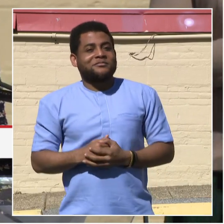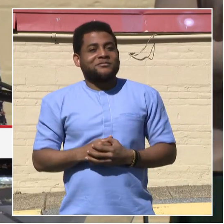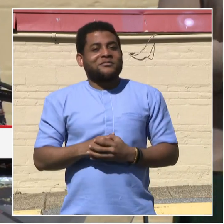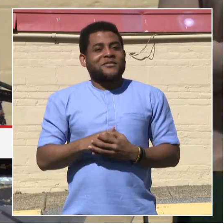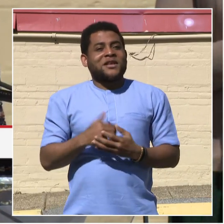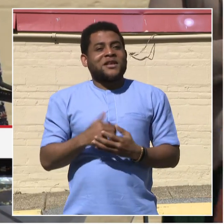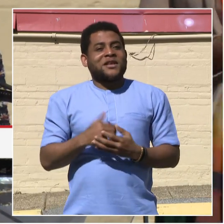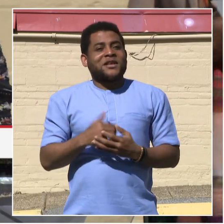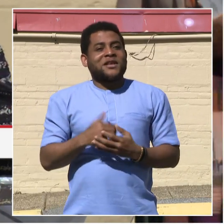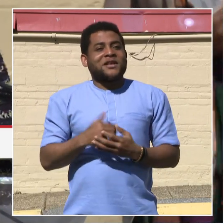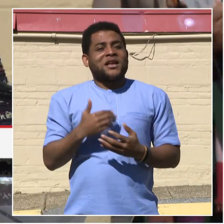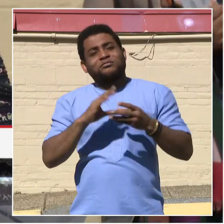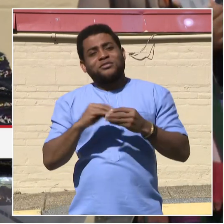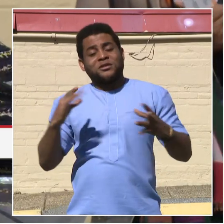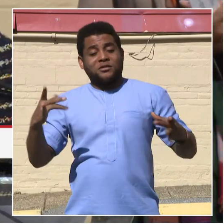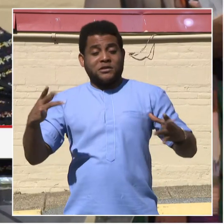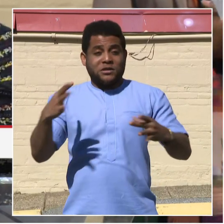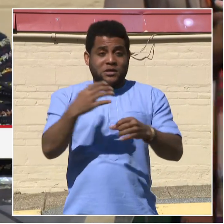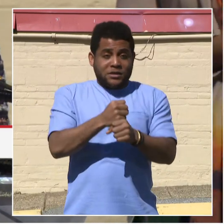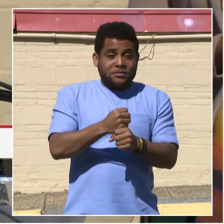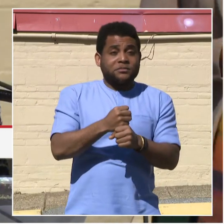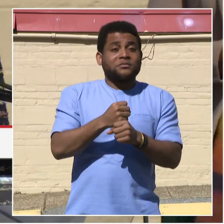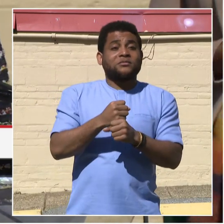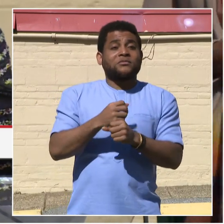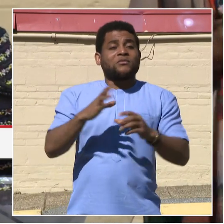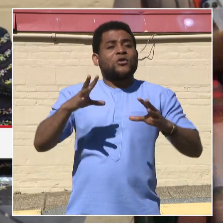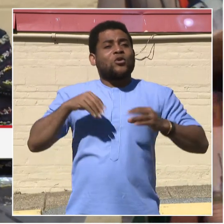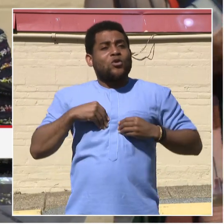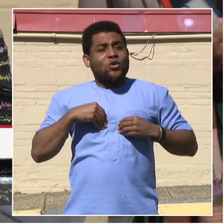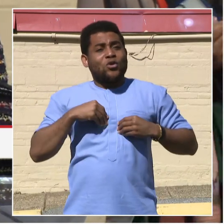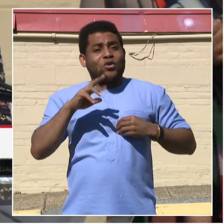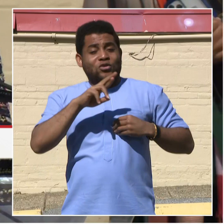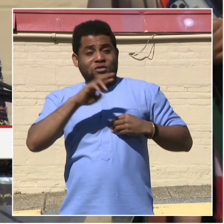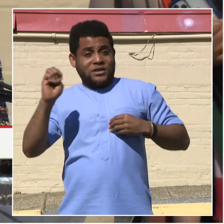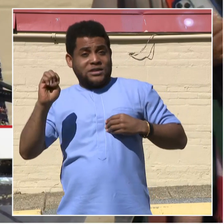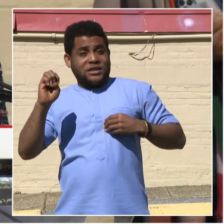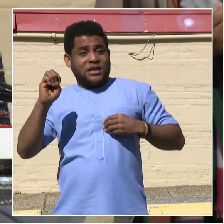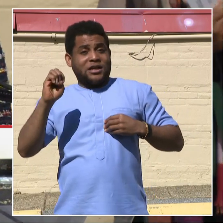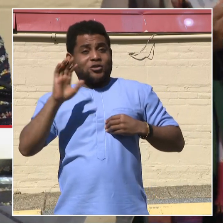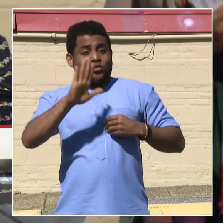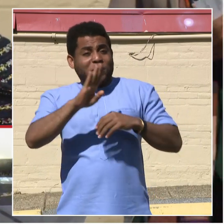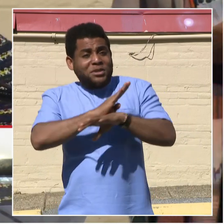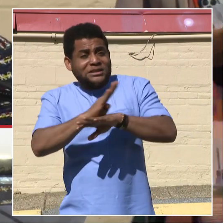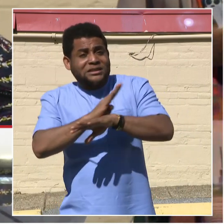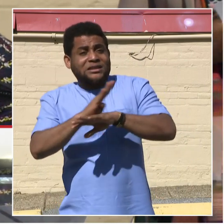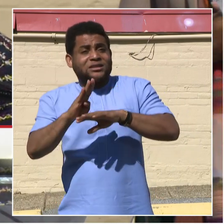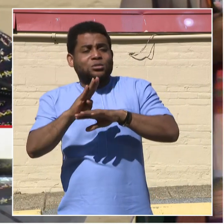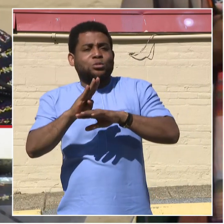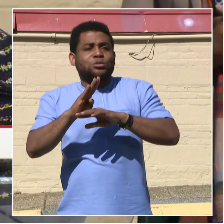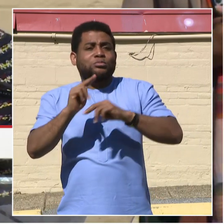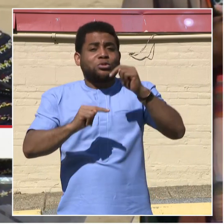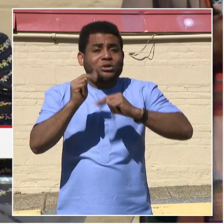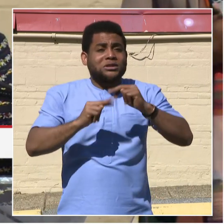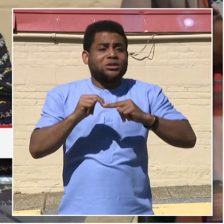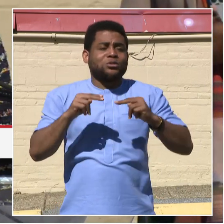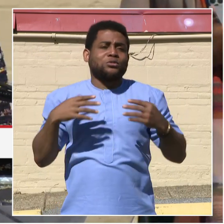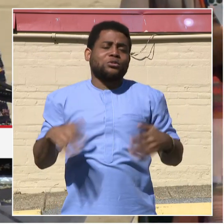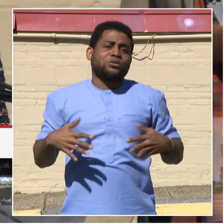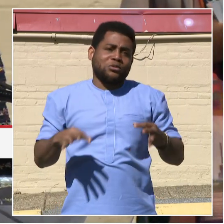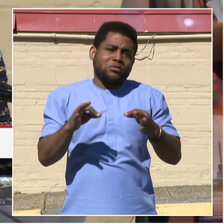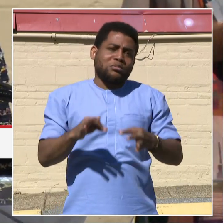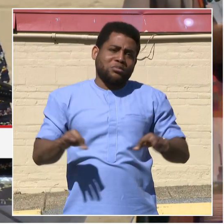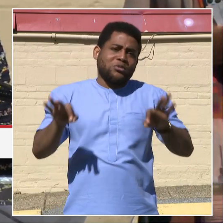is owning your real estate, LaToya, is one of the most important things you can do in a